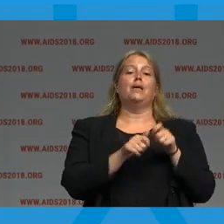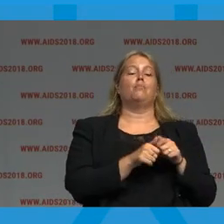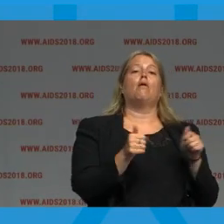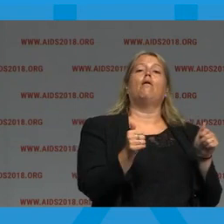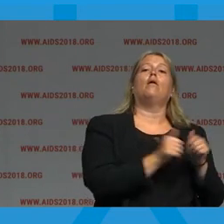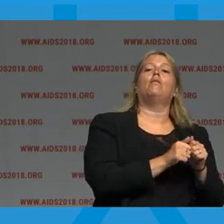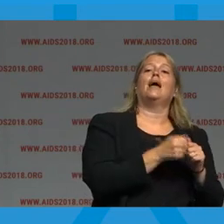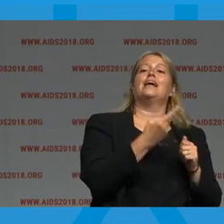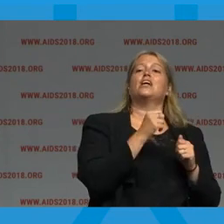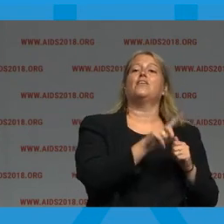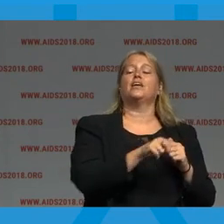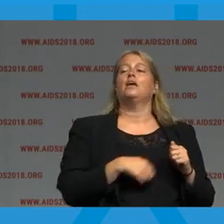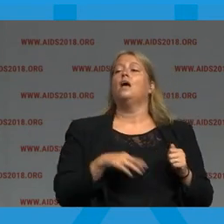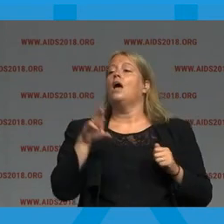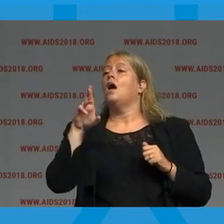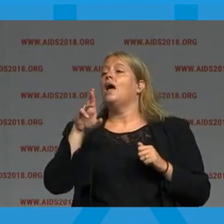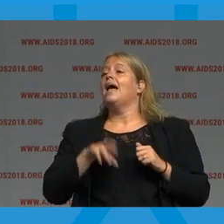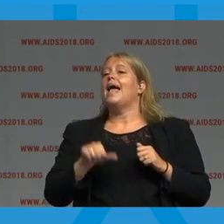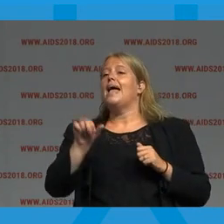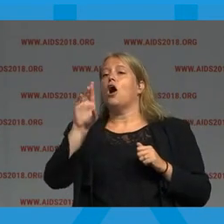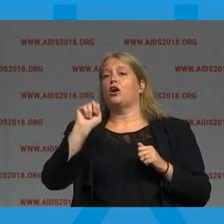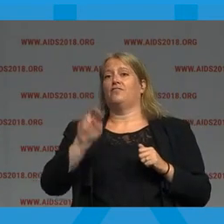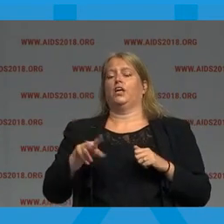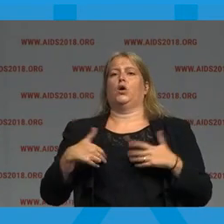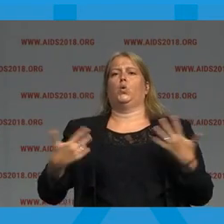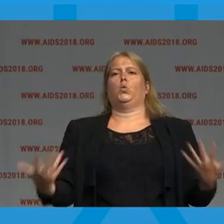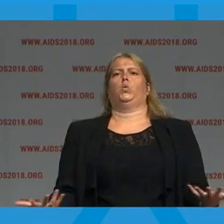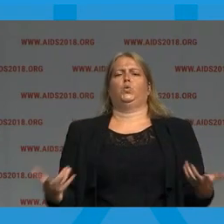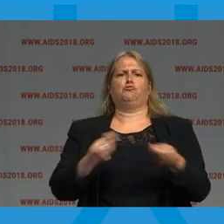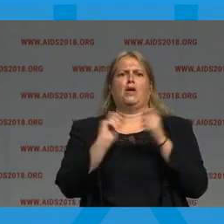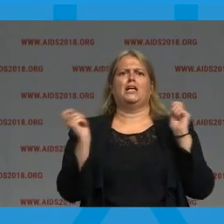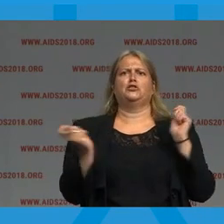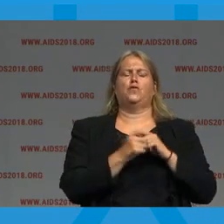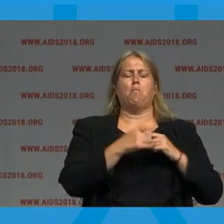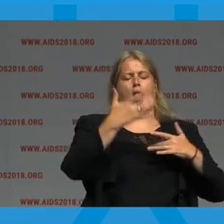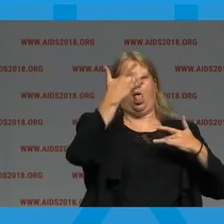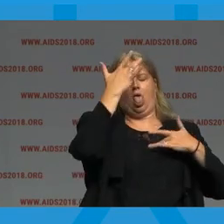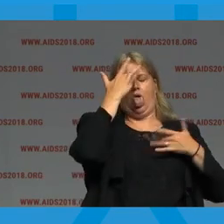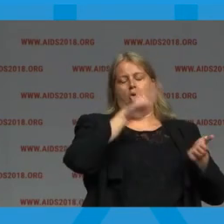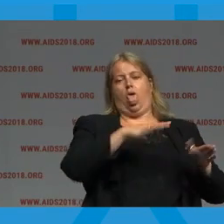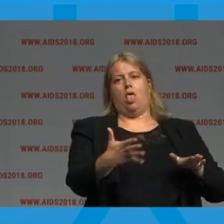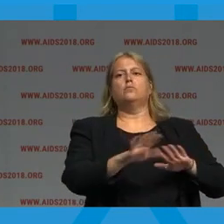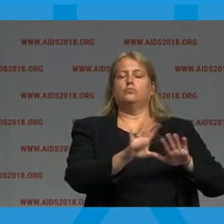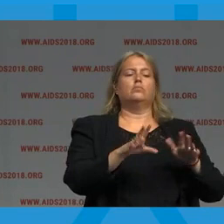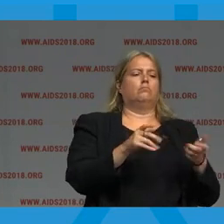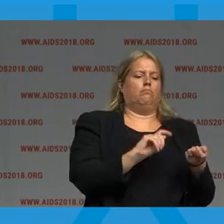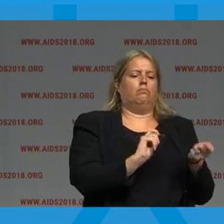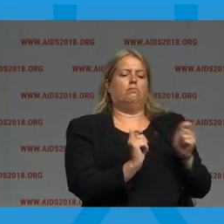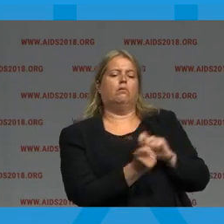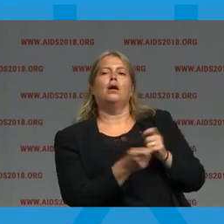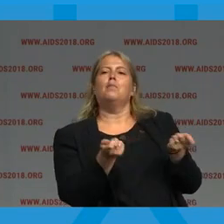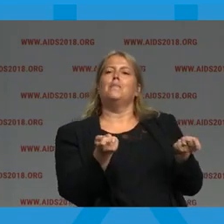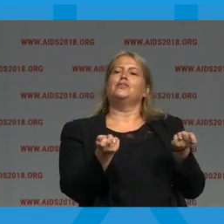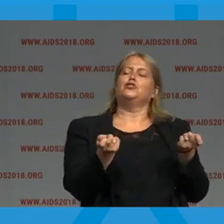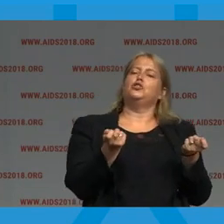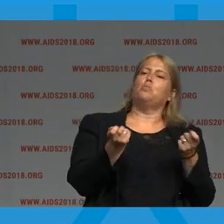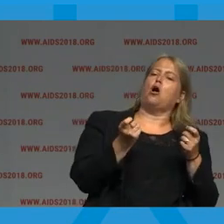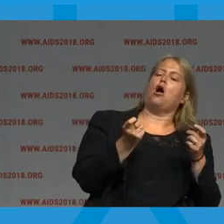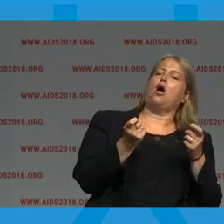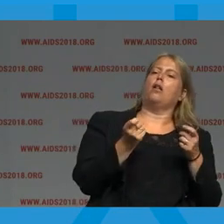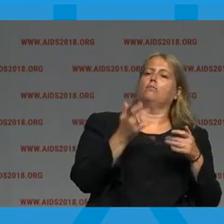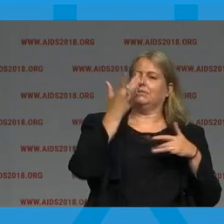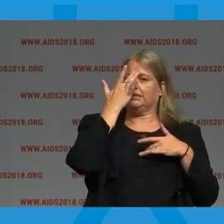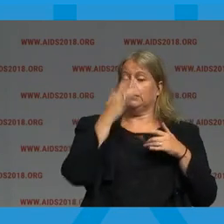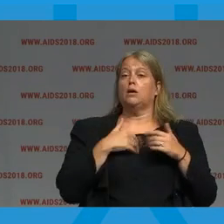ARVs have transformed HIV from a deadly disease into a manageable one. We have seen how in the